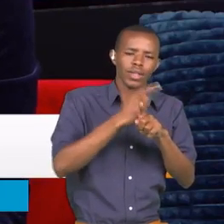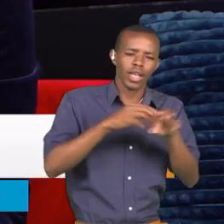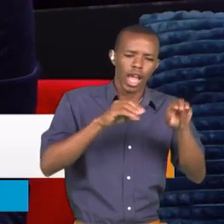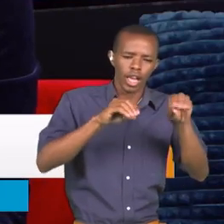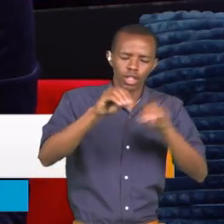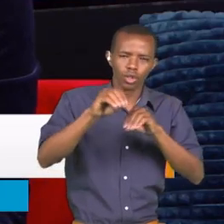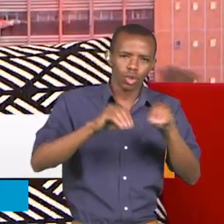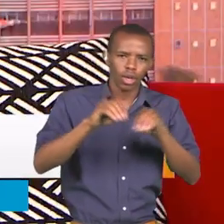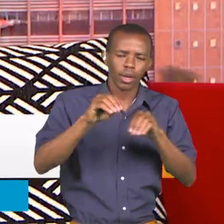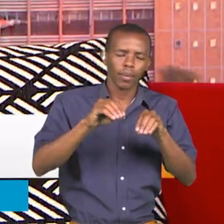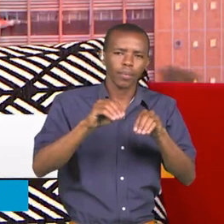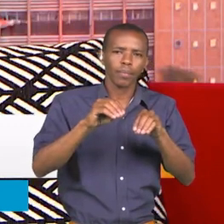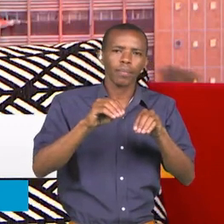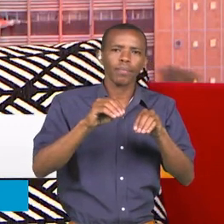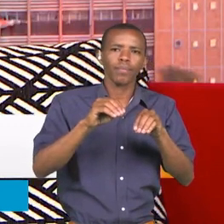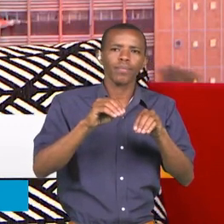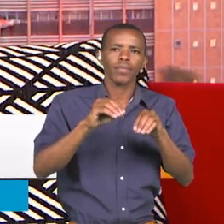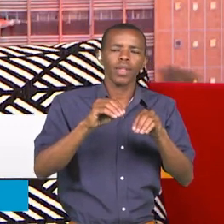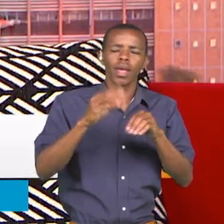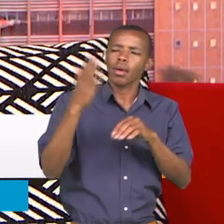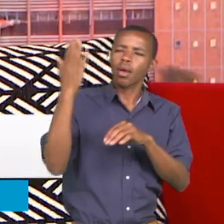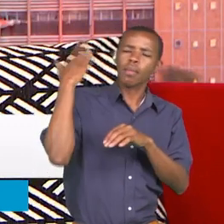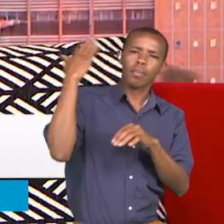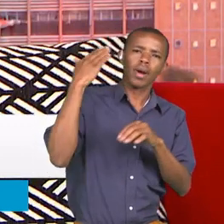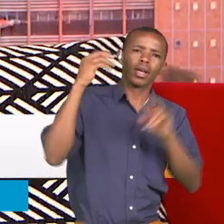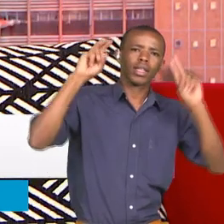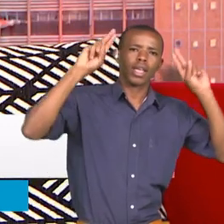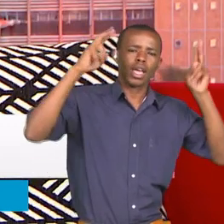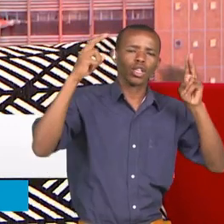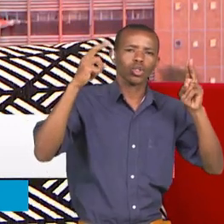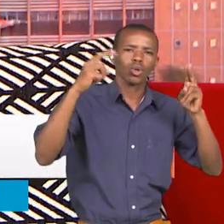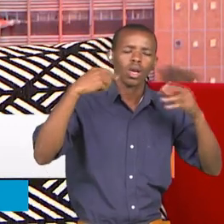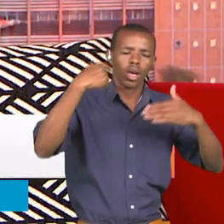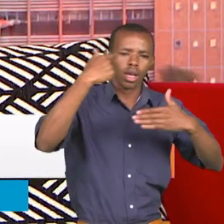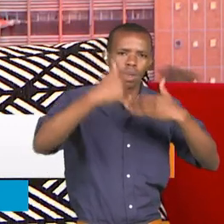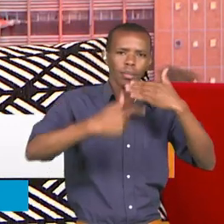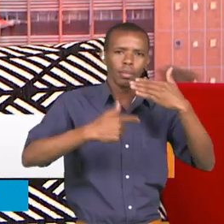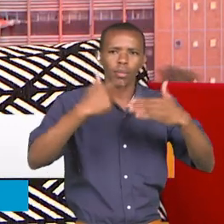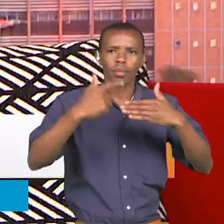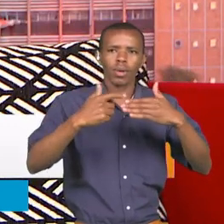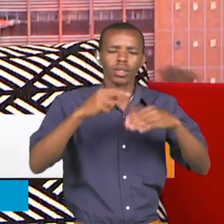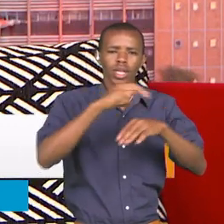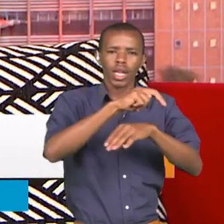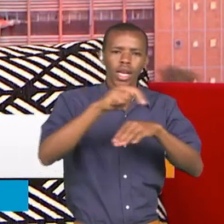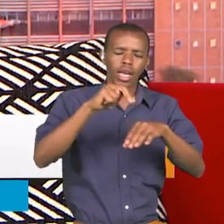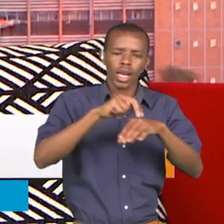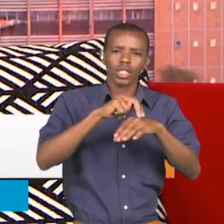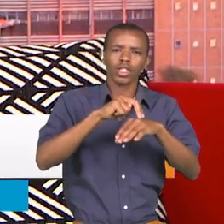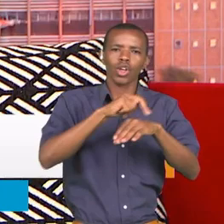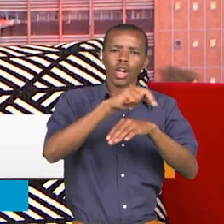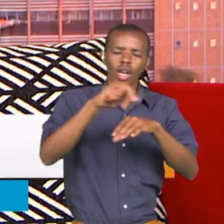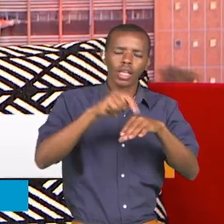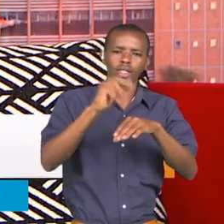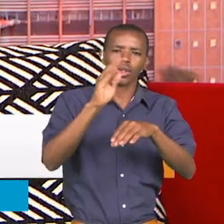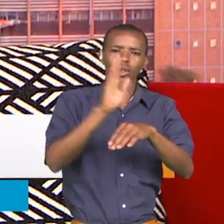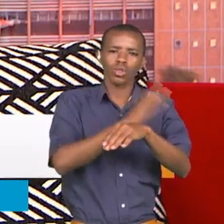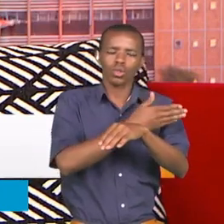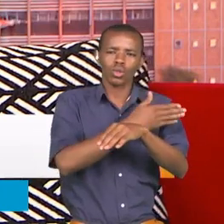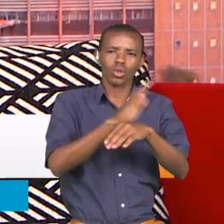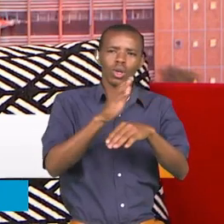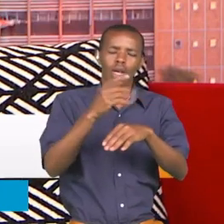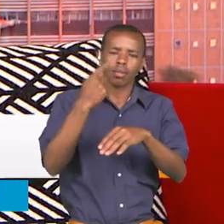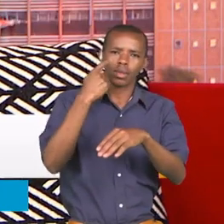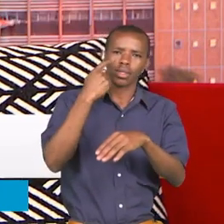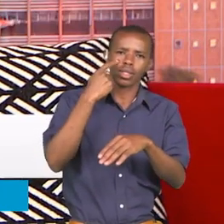Different renditions. A while back, there was an issue regarding the national anthem, the Kenya national anthem. Yeah. But look at this